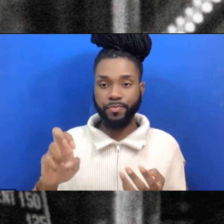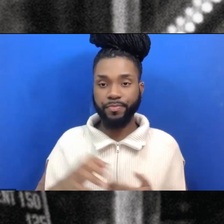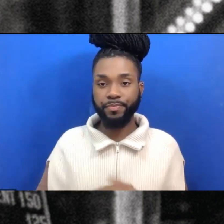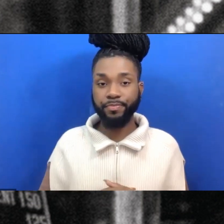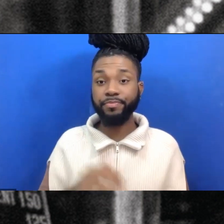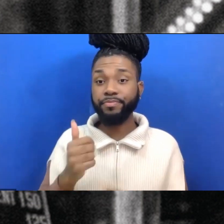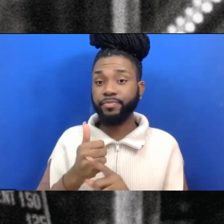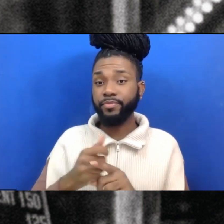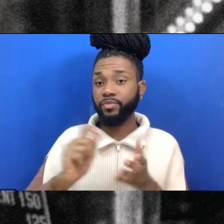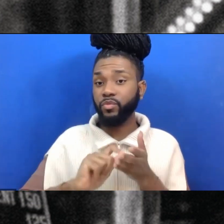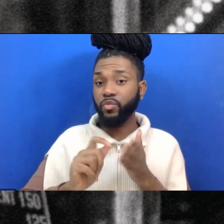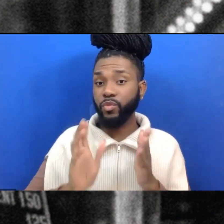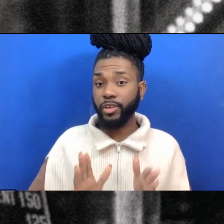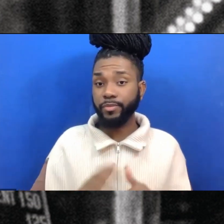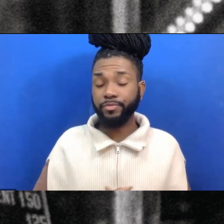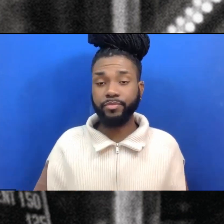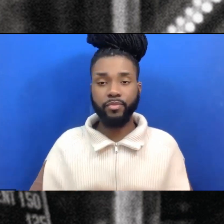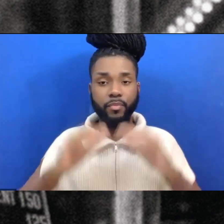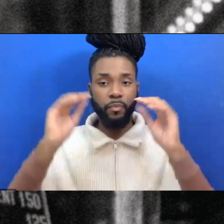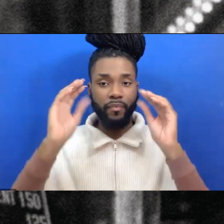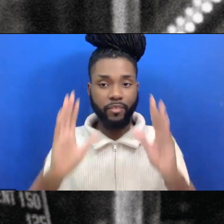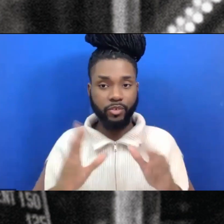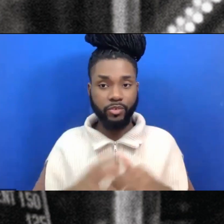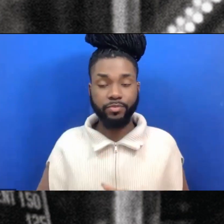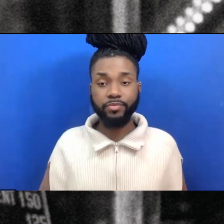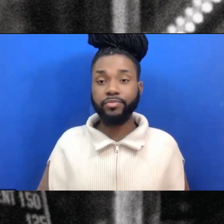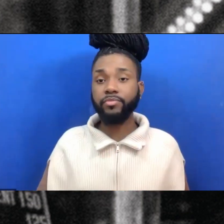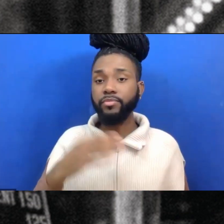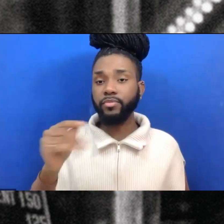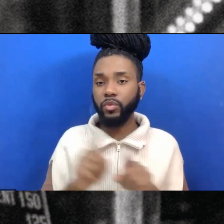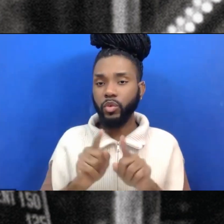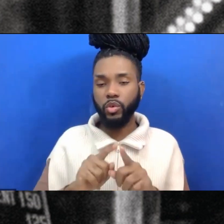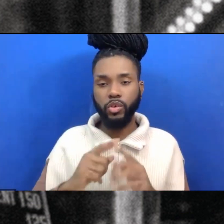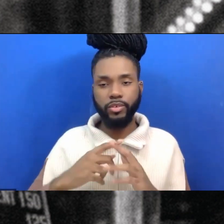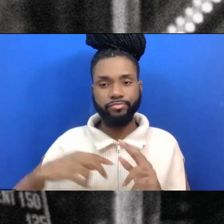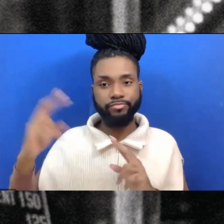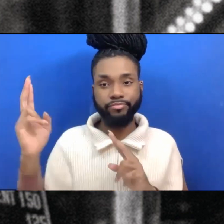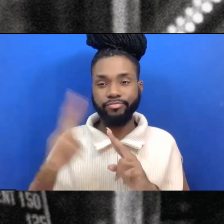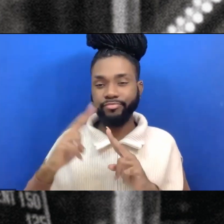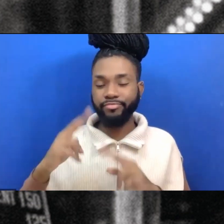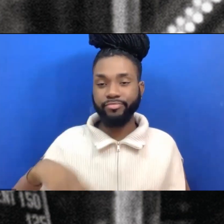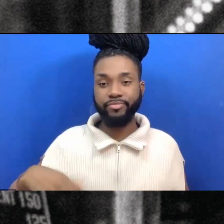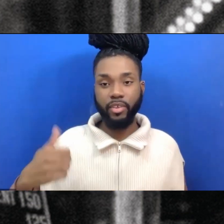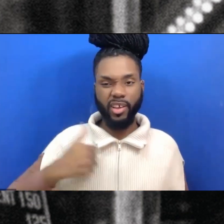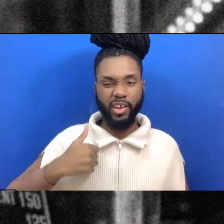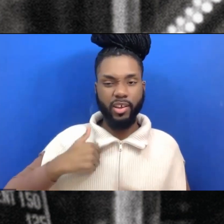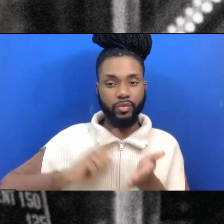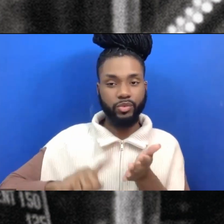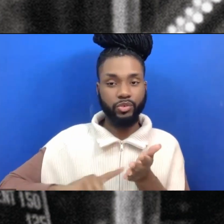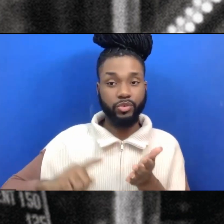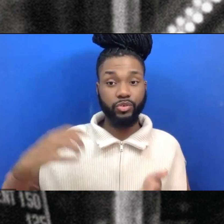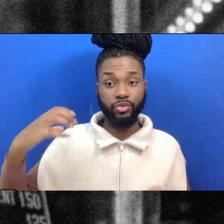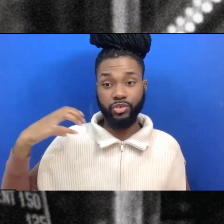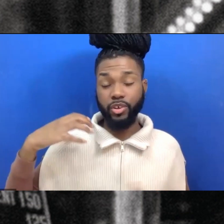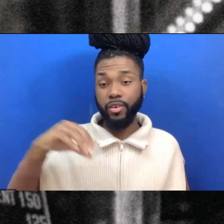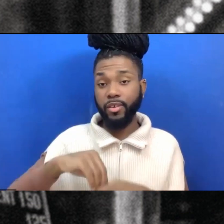who is a writer, professor, and Tier 1 Canada Research Chair